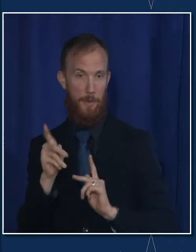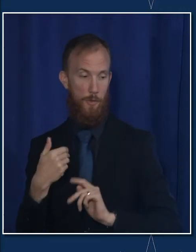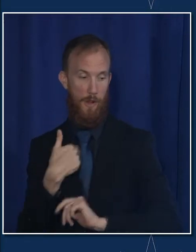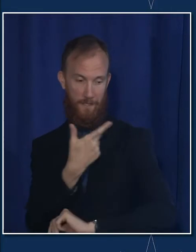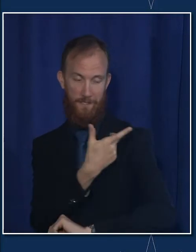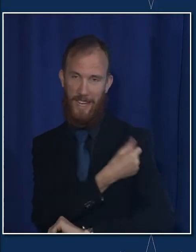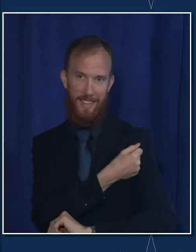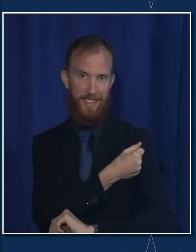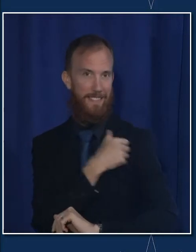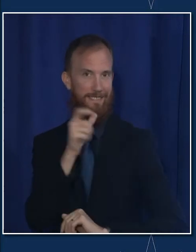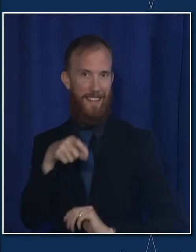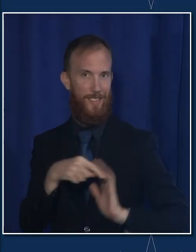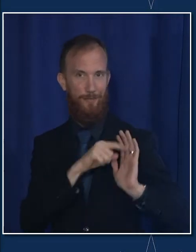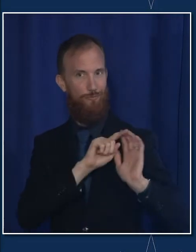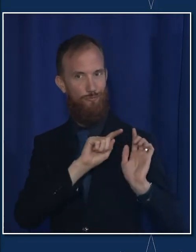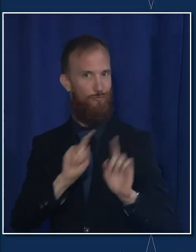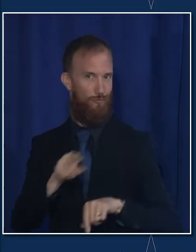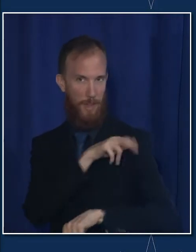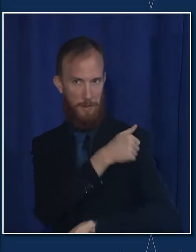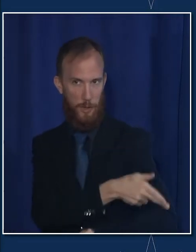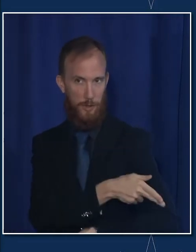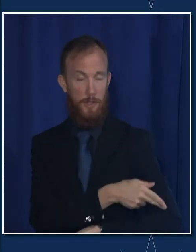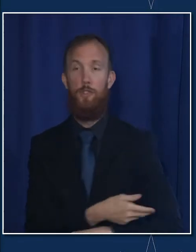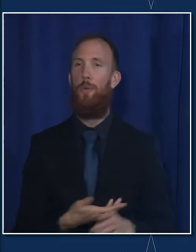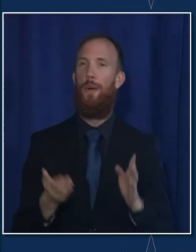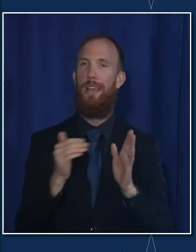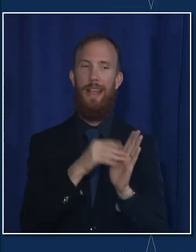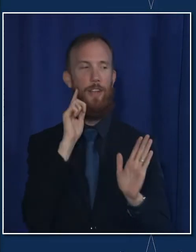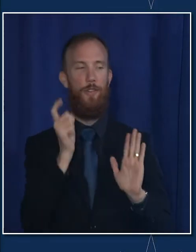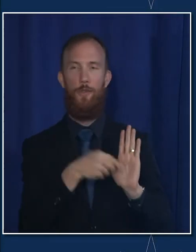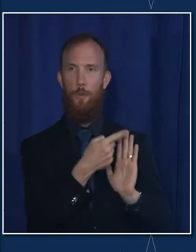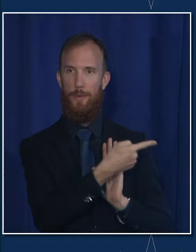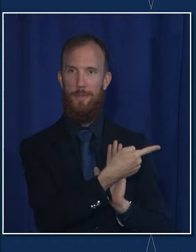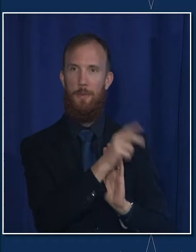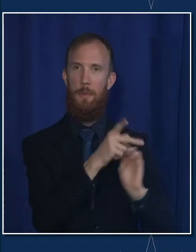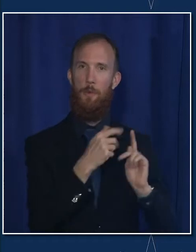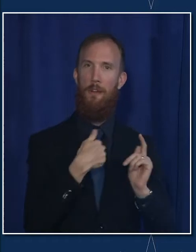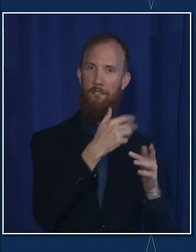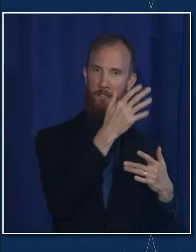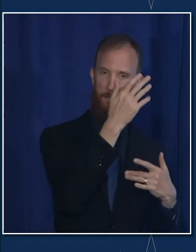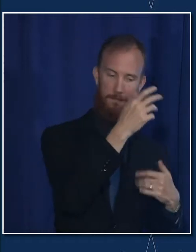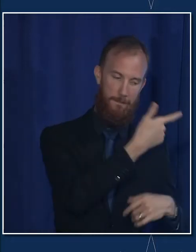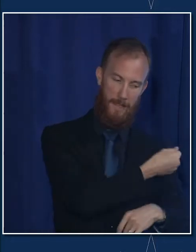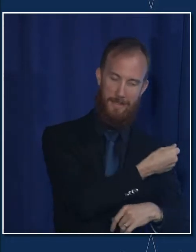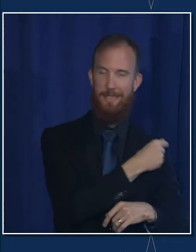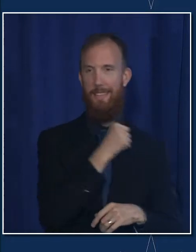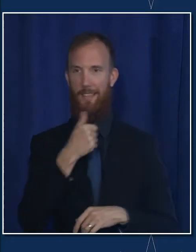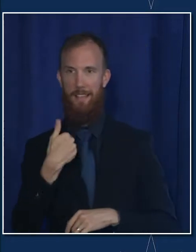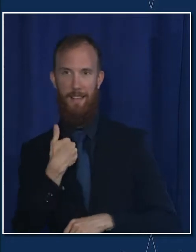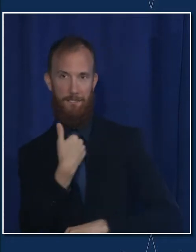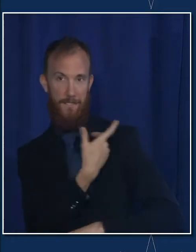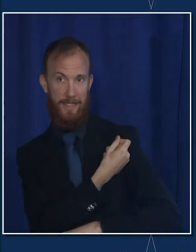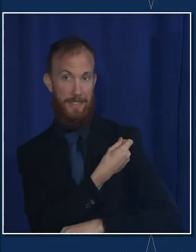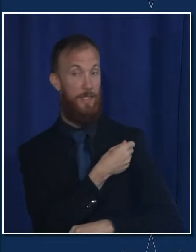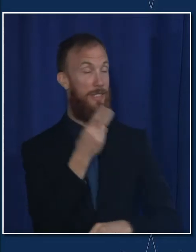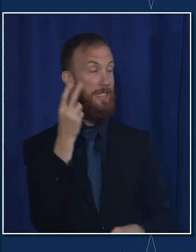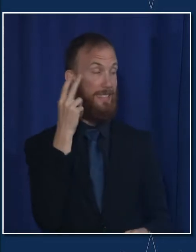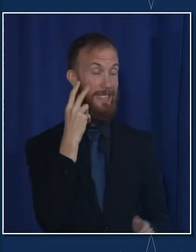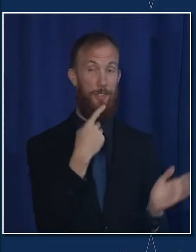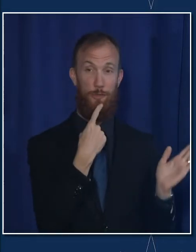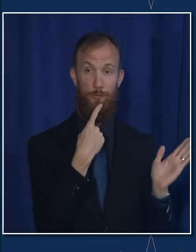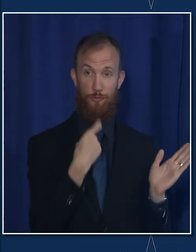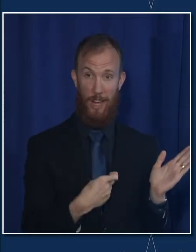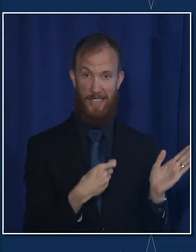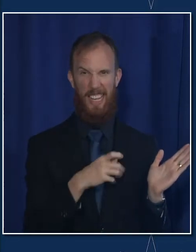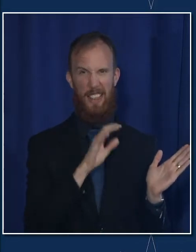after vaccination. And if we look at, again, the breakdown between unvaccinated and fully vaccinated Chicagoans, in red again, this is the